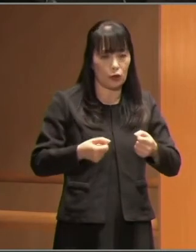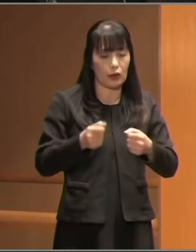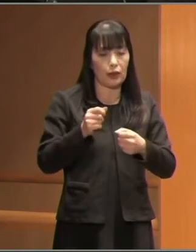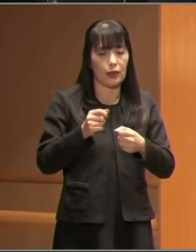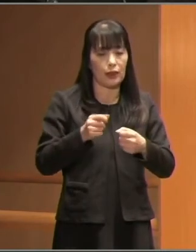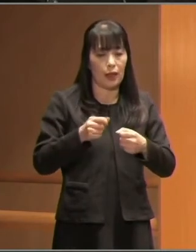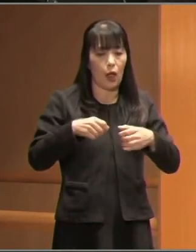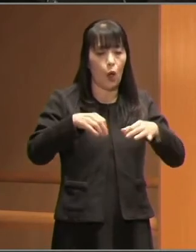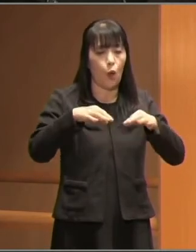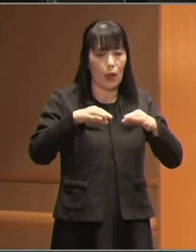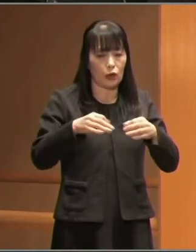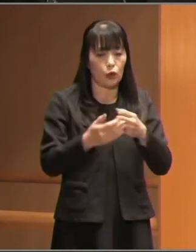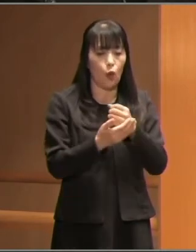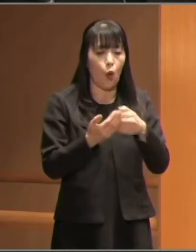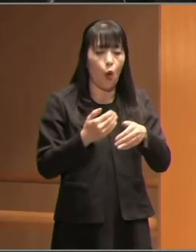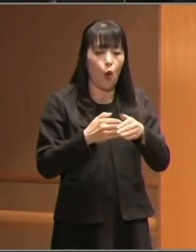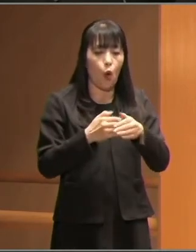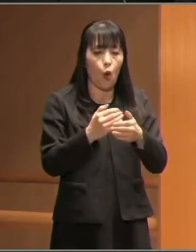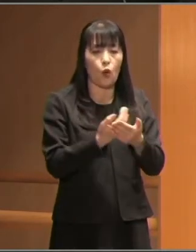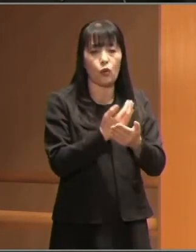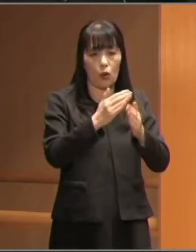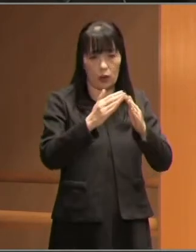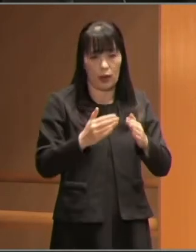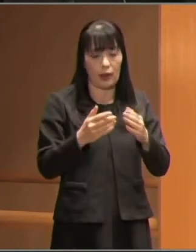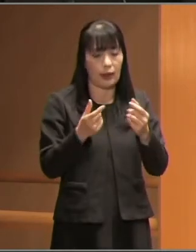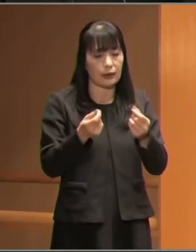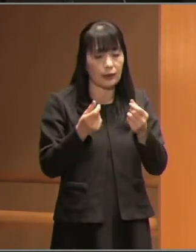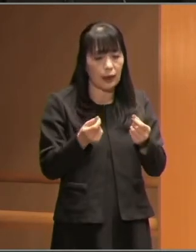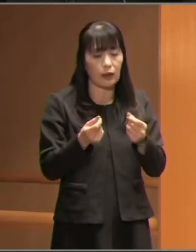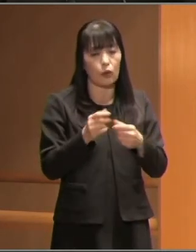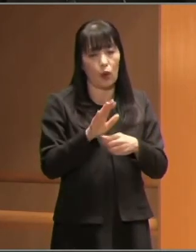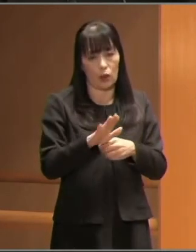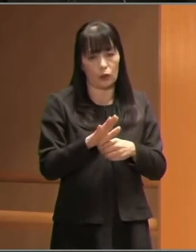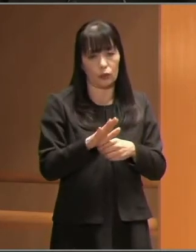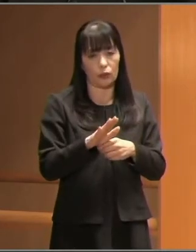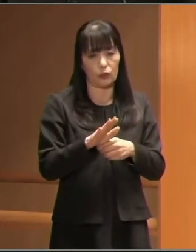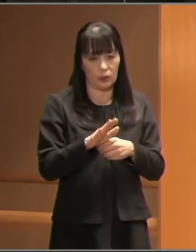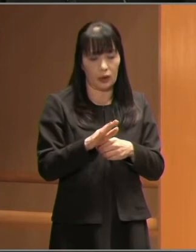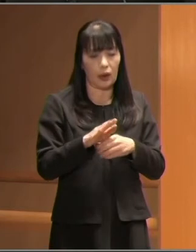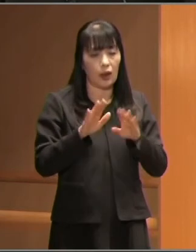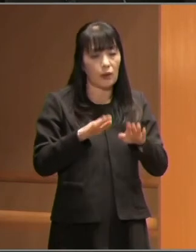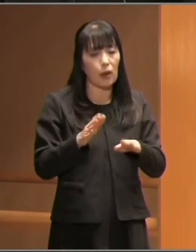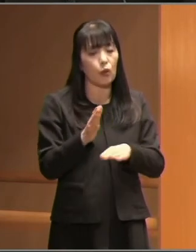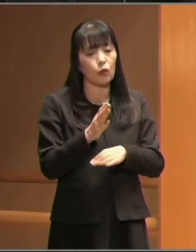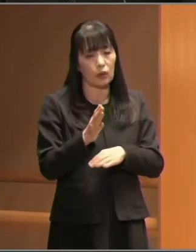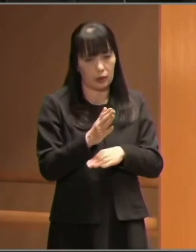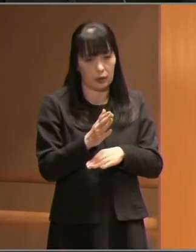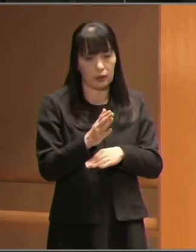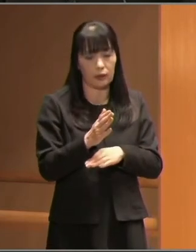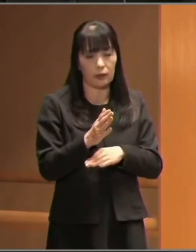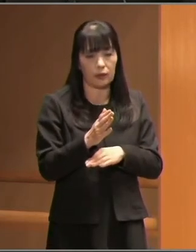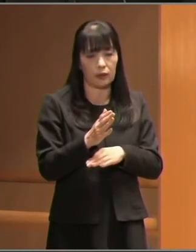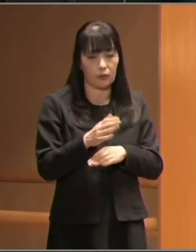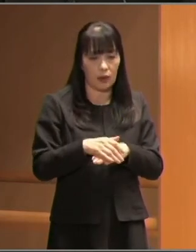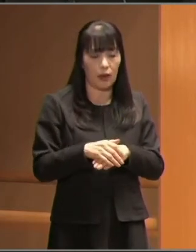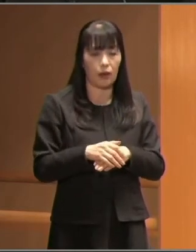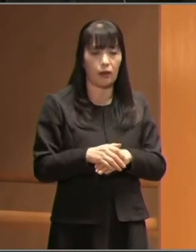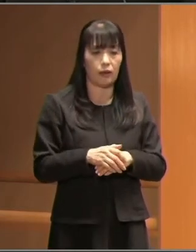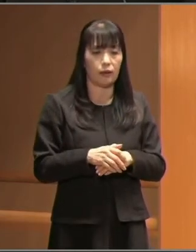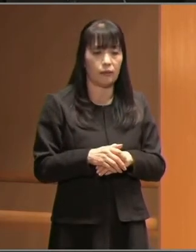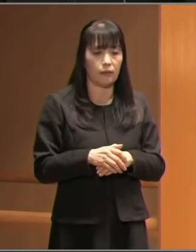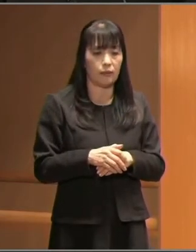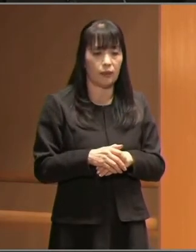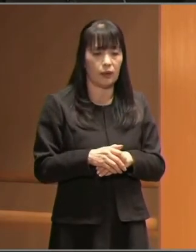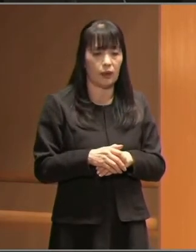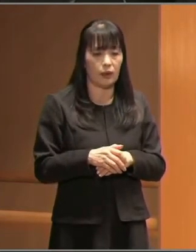Well, we have the Association of the All Japan Handmade Washi Association Working